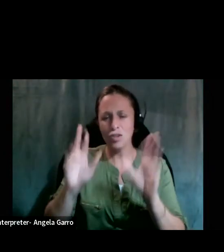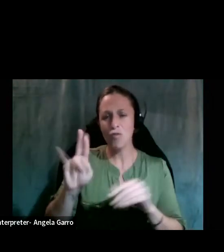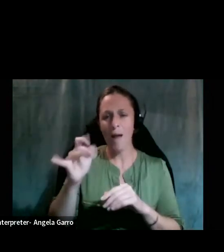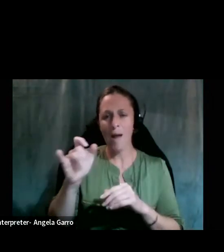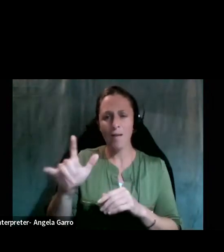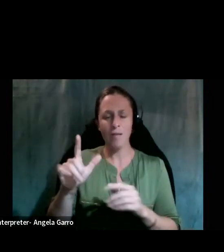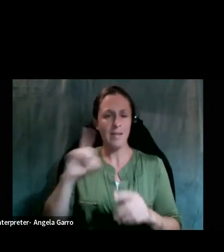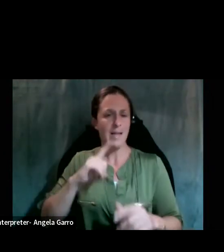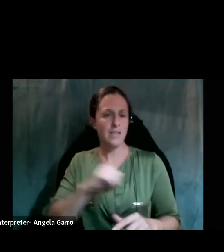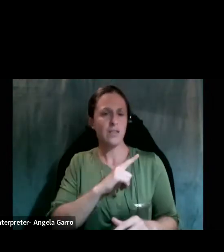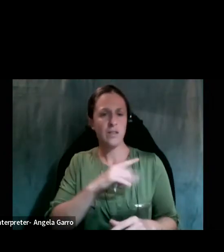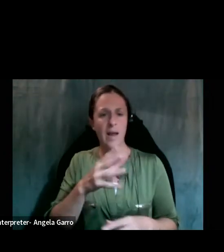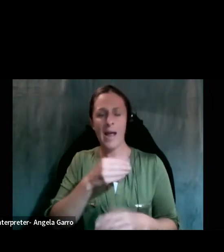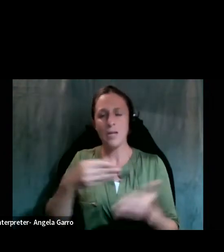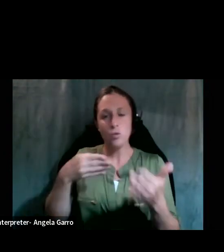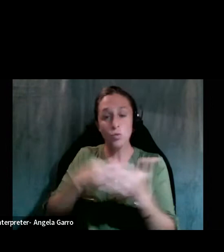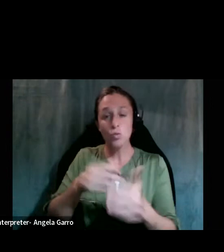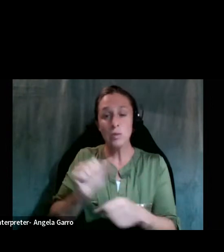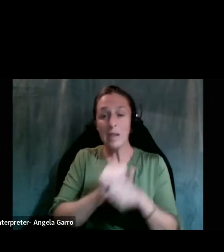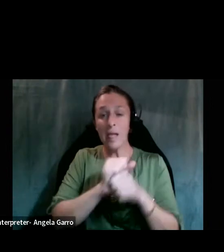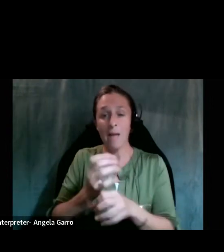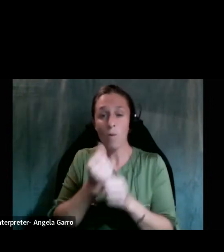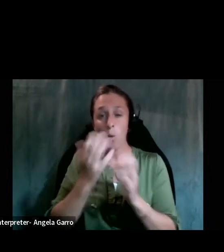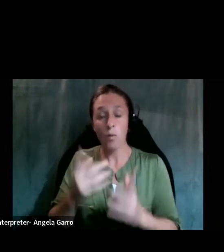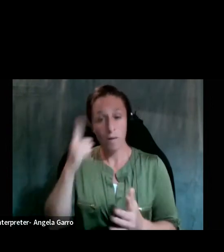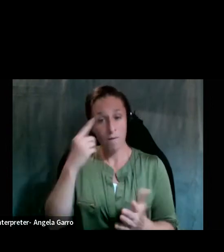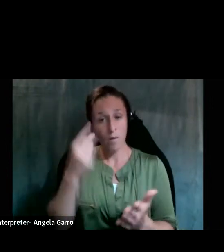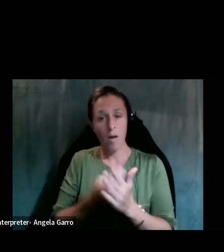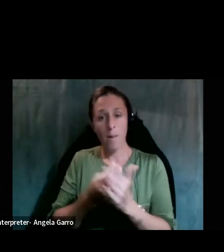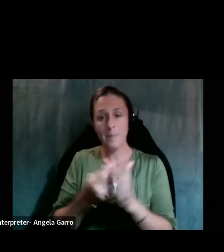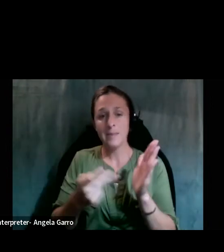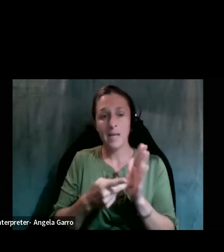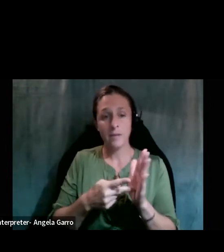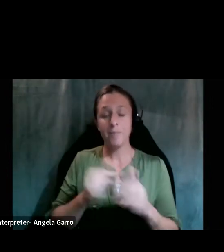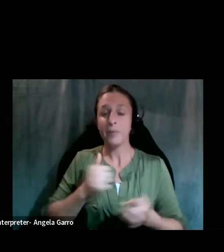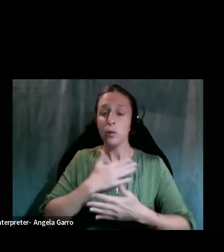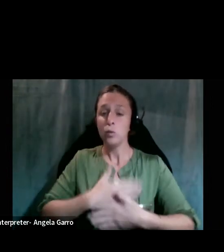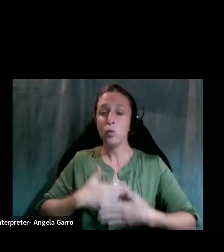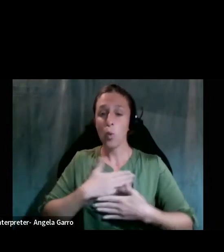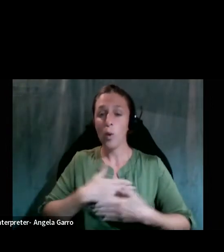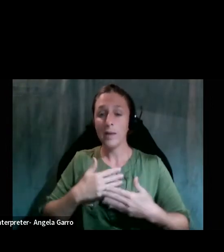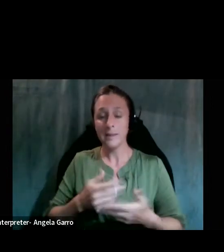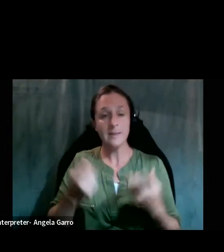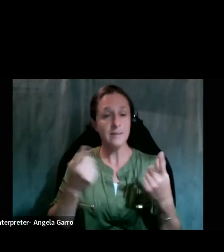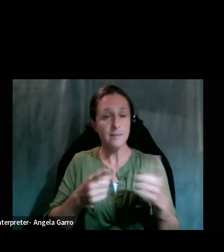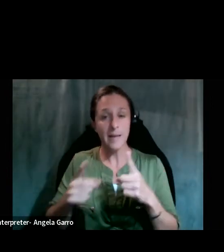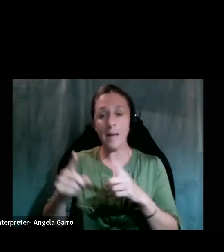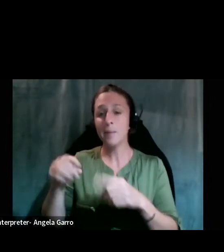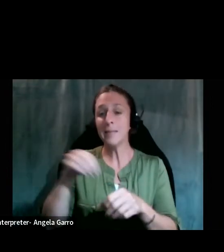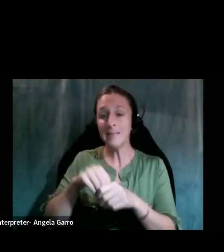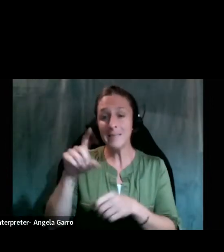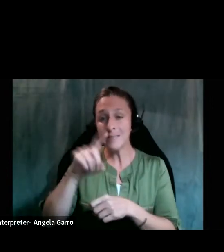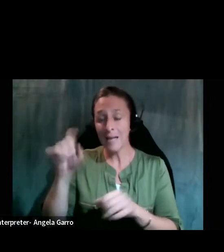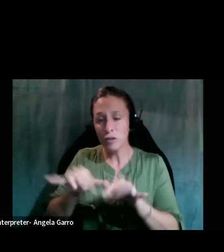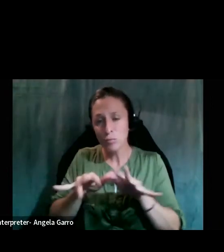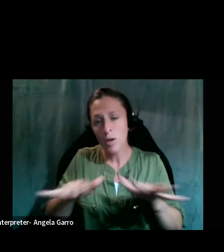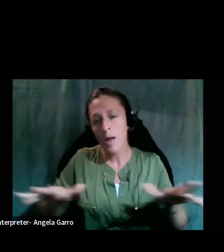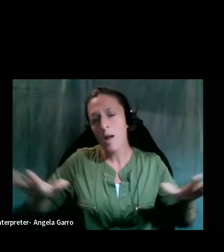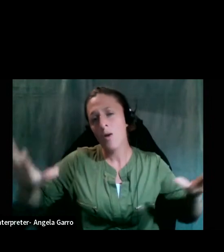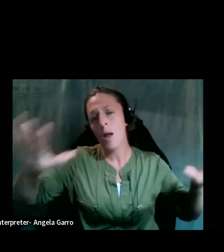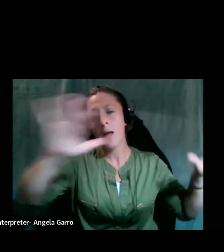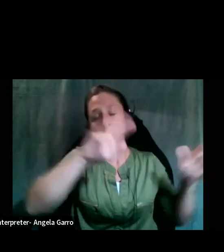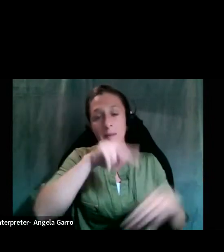even sue slaveholders for compensation. Whereas the joyous commemorations that began in Texas spread around the